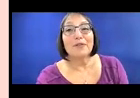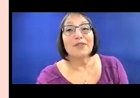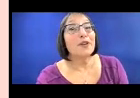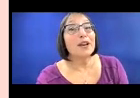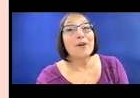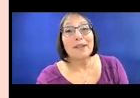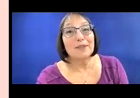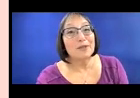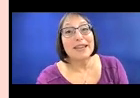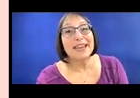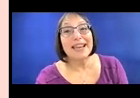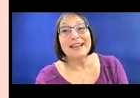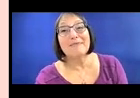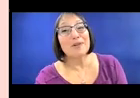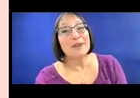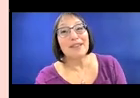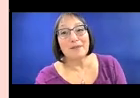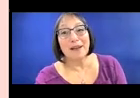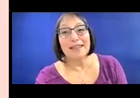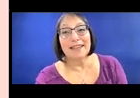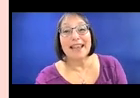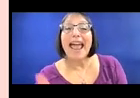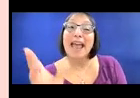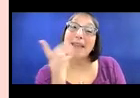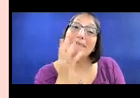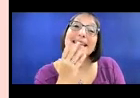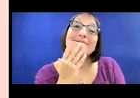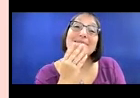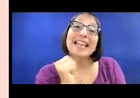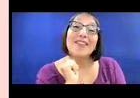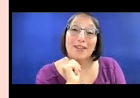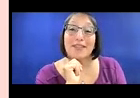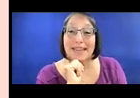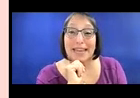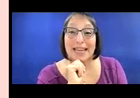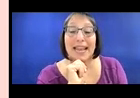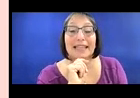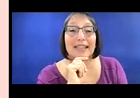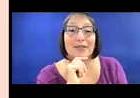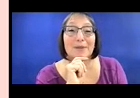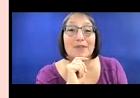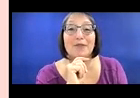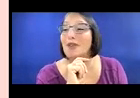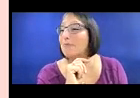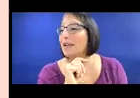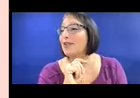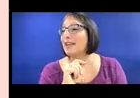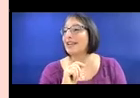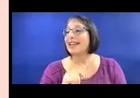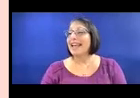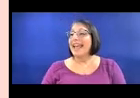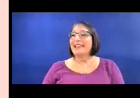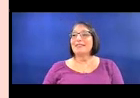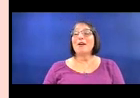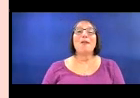stirring, knowing that there's tweaking, more tweaking on the horizon. And maybe it's got you thinking and that there's some still shopping and cooking.